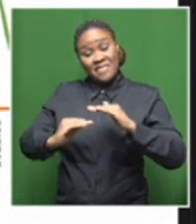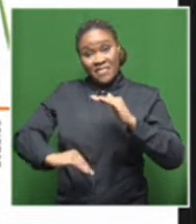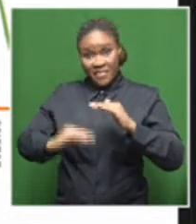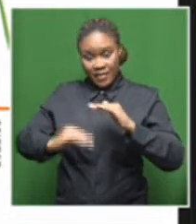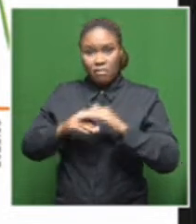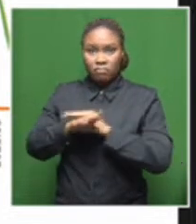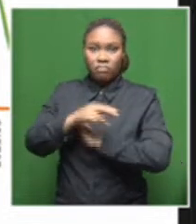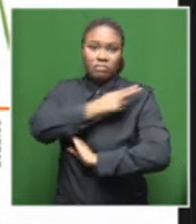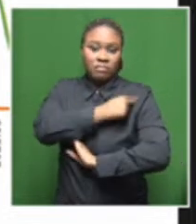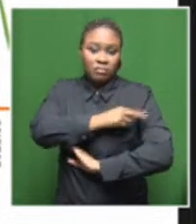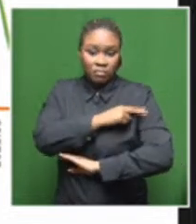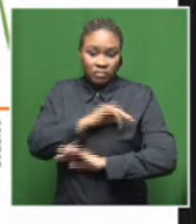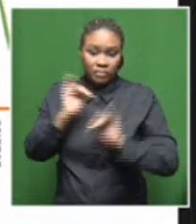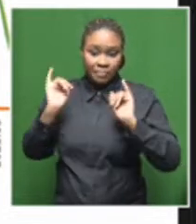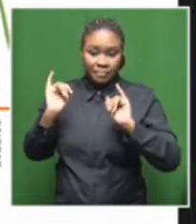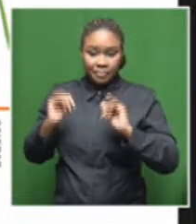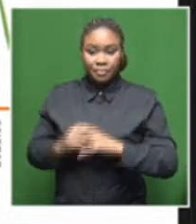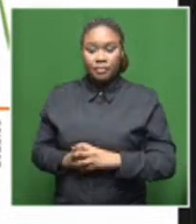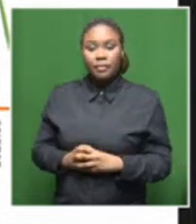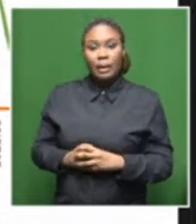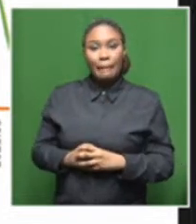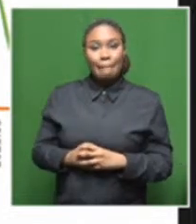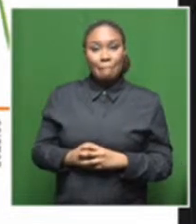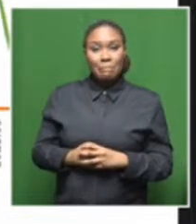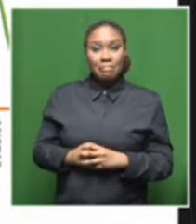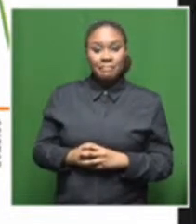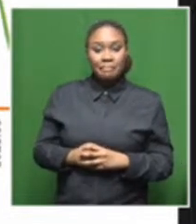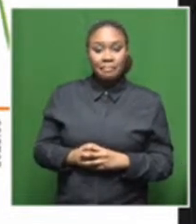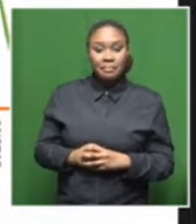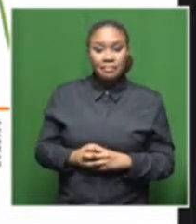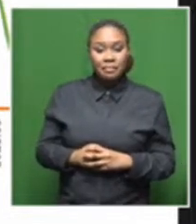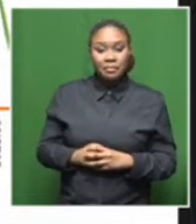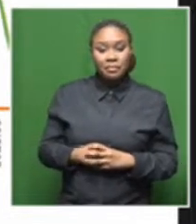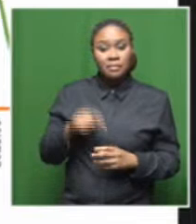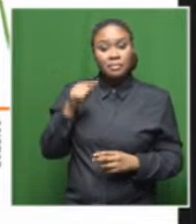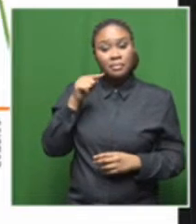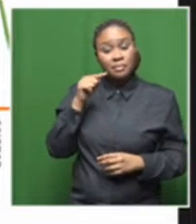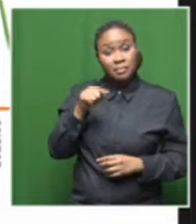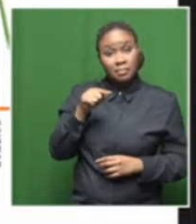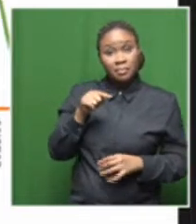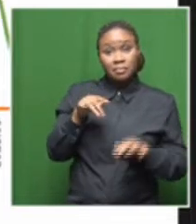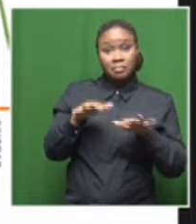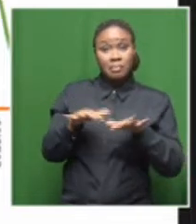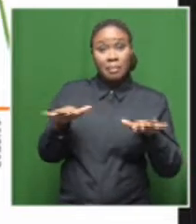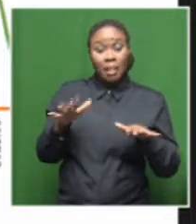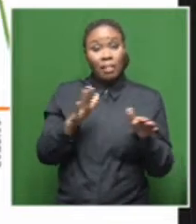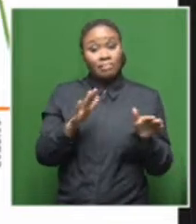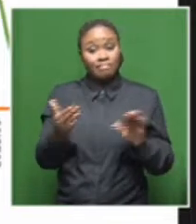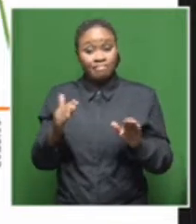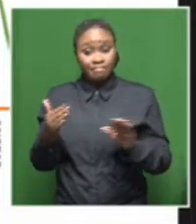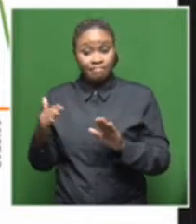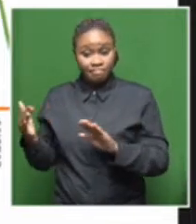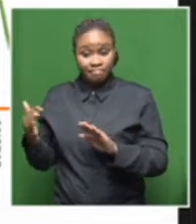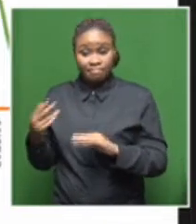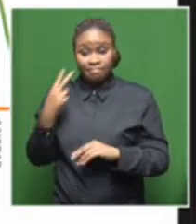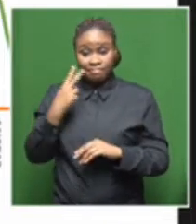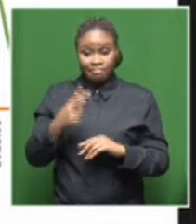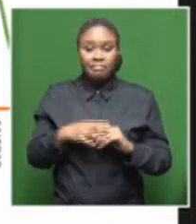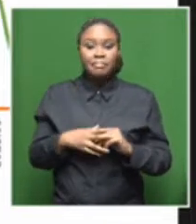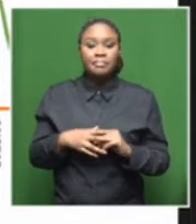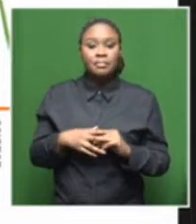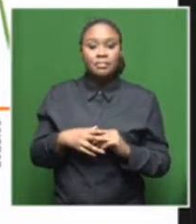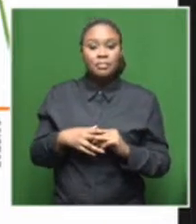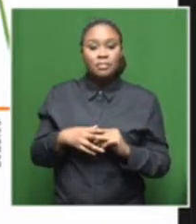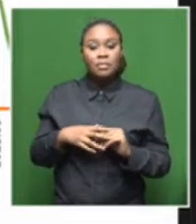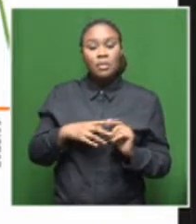These are the number of deaths in hospital by age group in Epidemiological week again. And again, you can see that most deaths